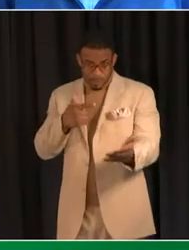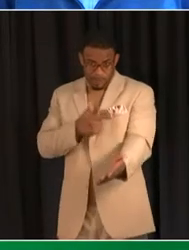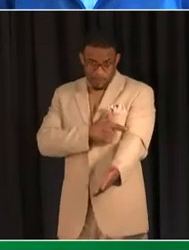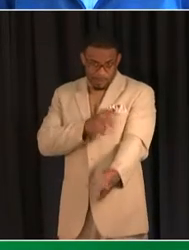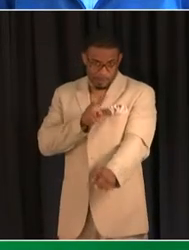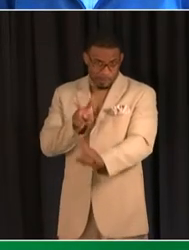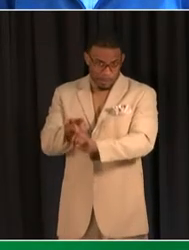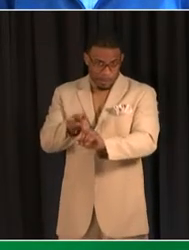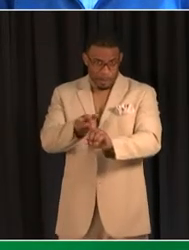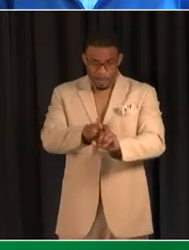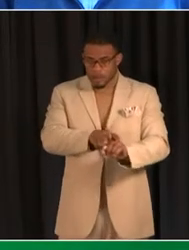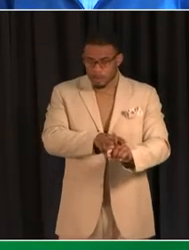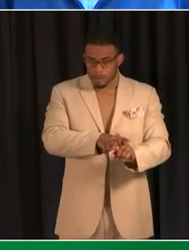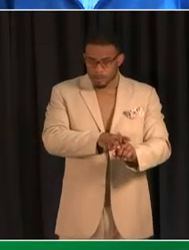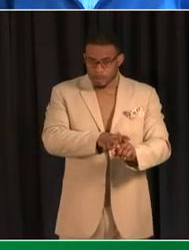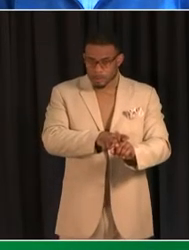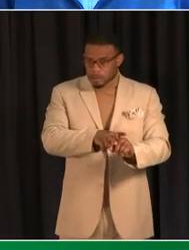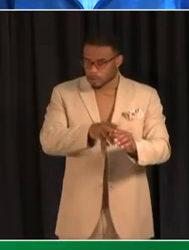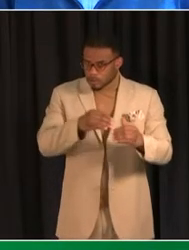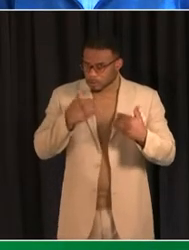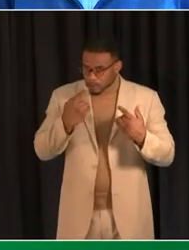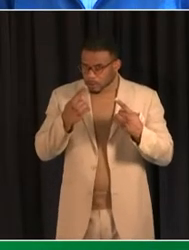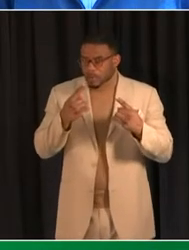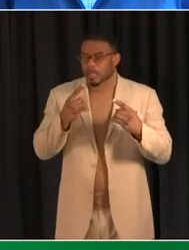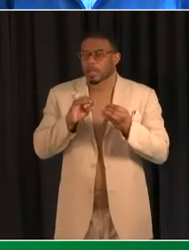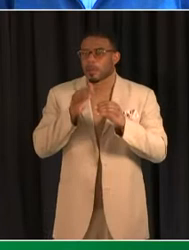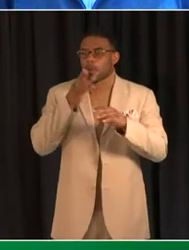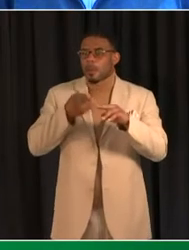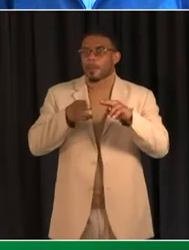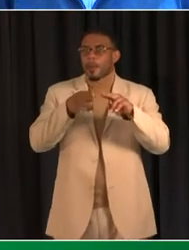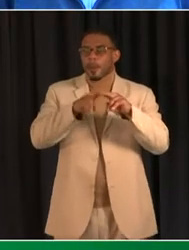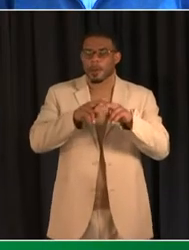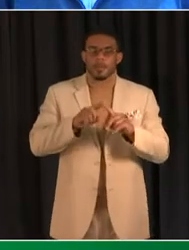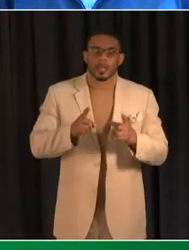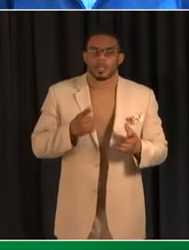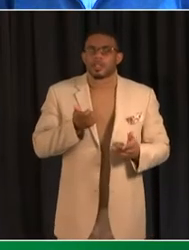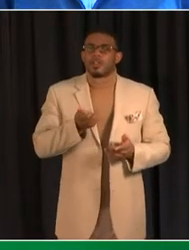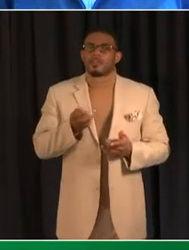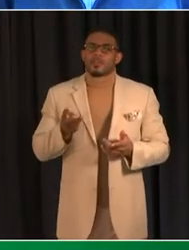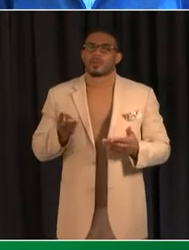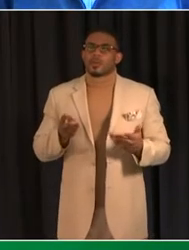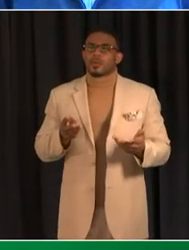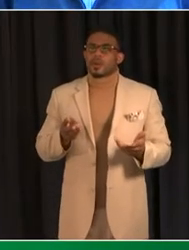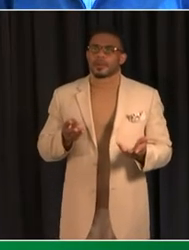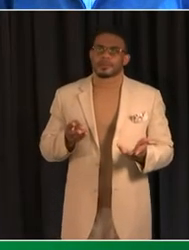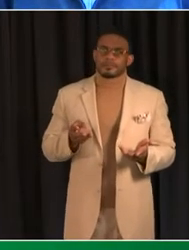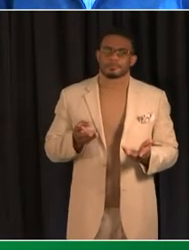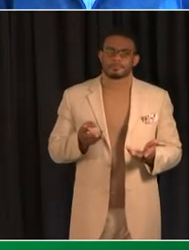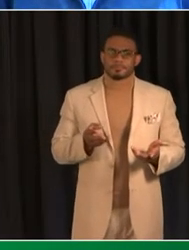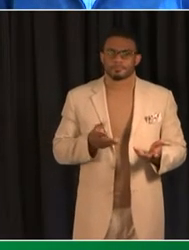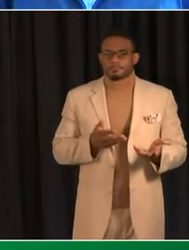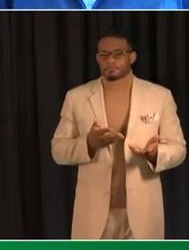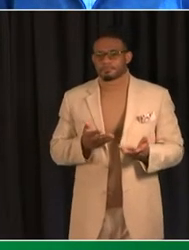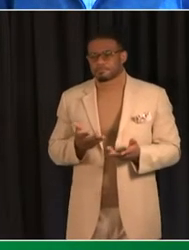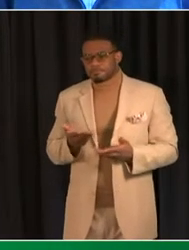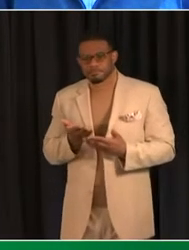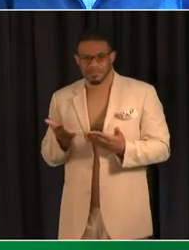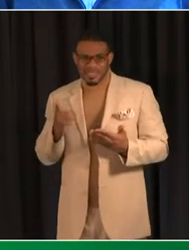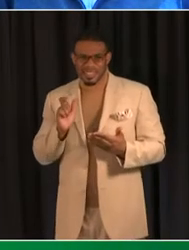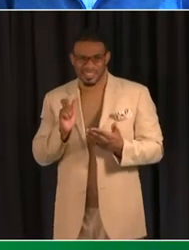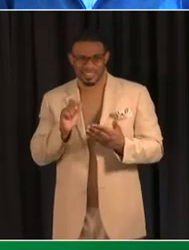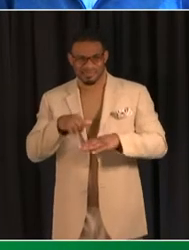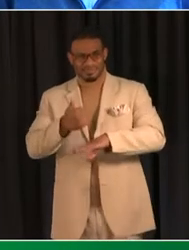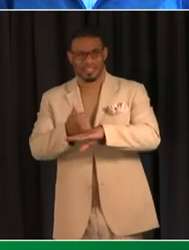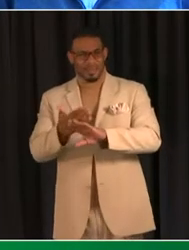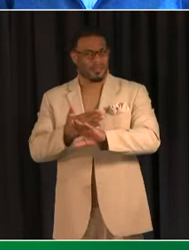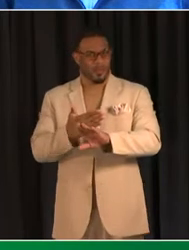as vaccine rollouts move on successfully, that number will go up. There are a couple of things